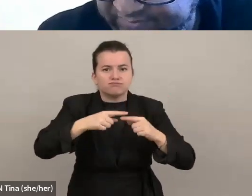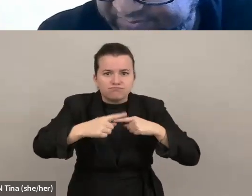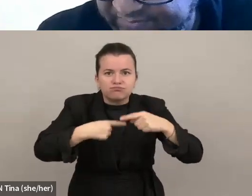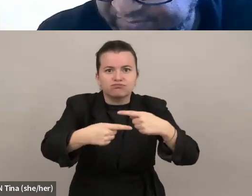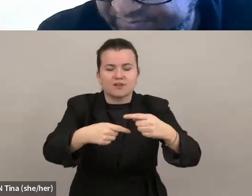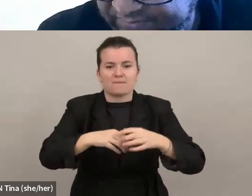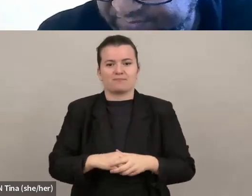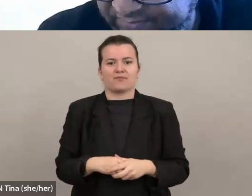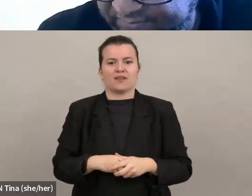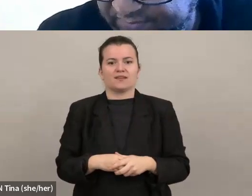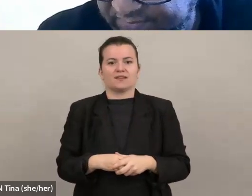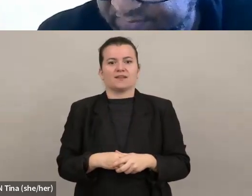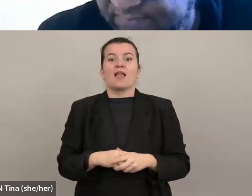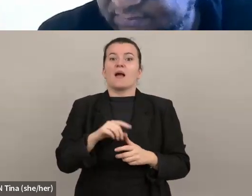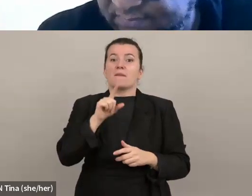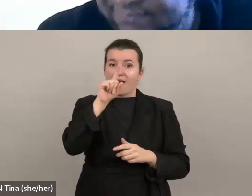digitality needs analog